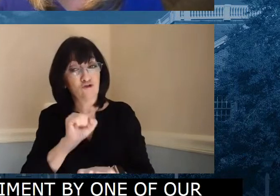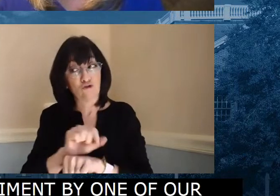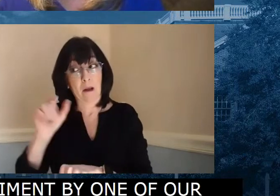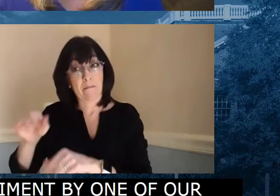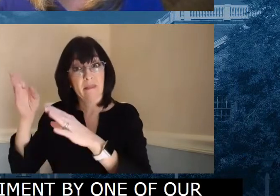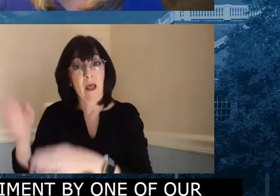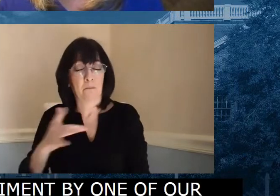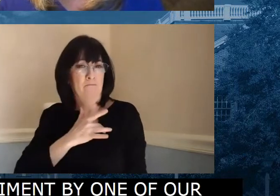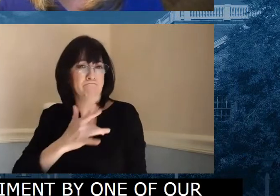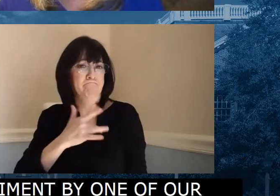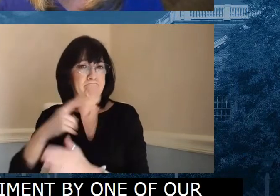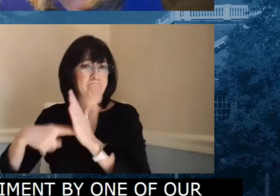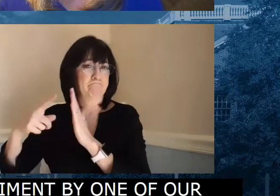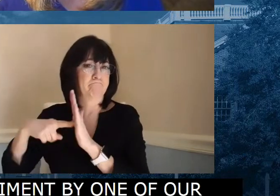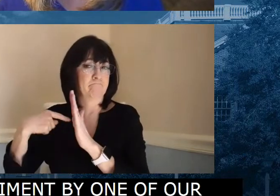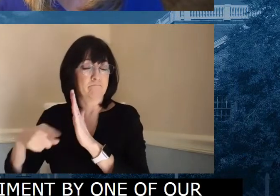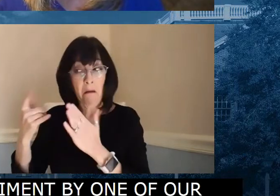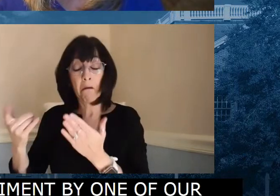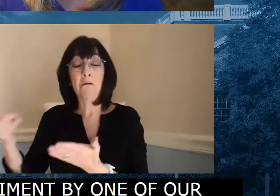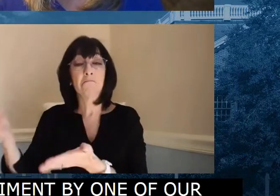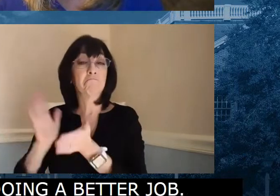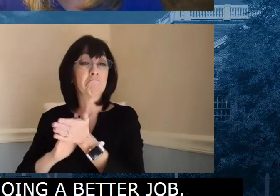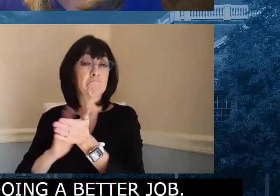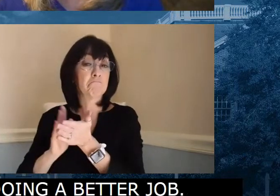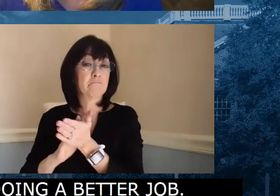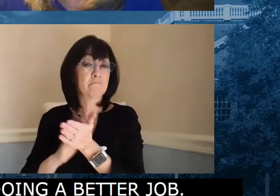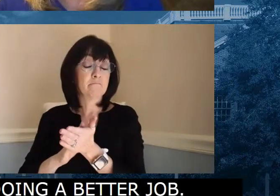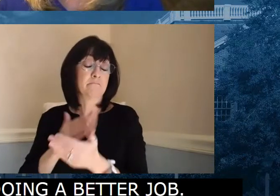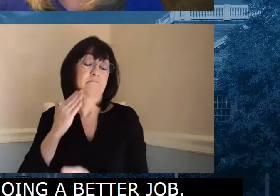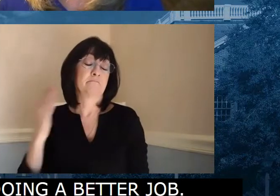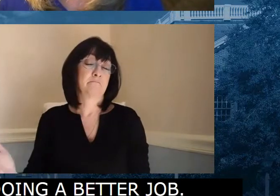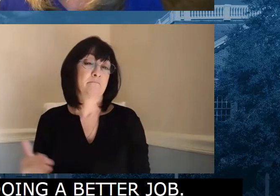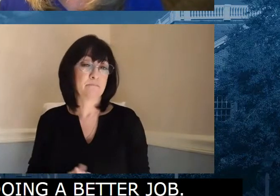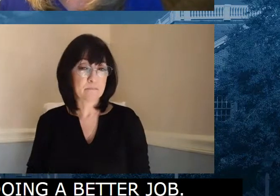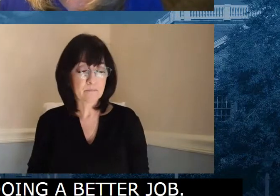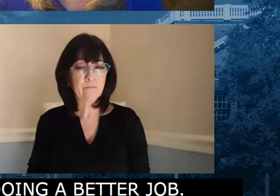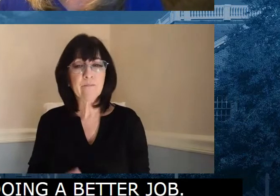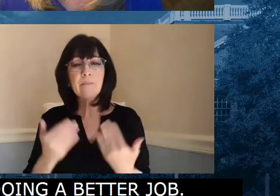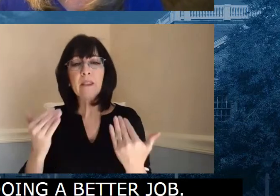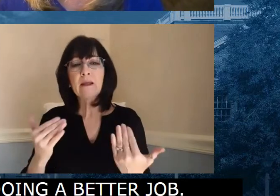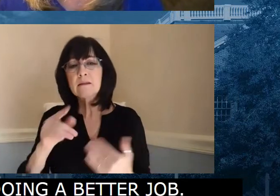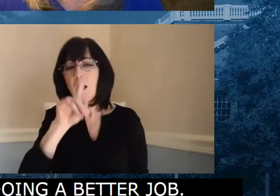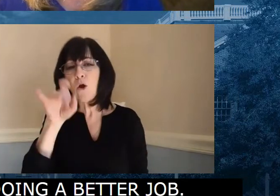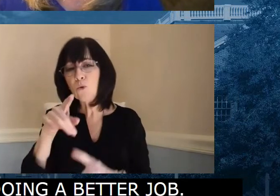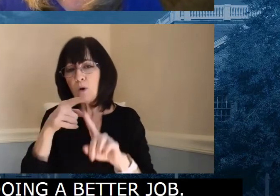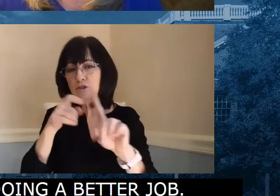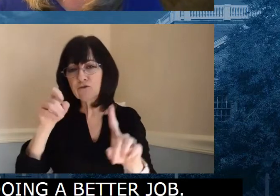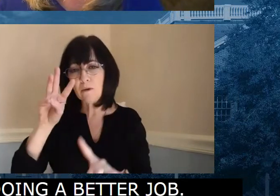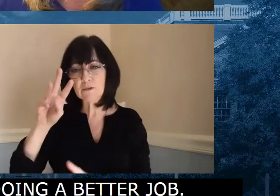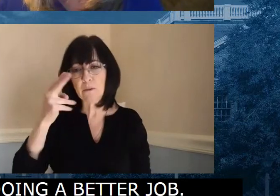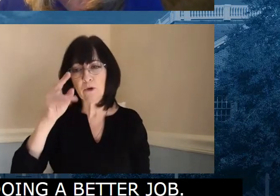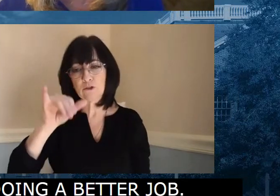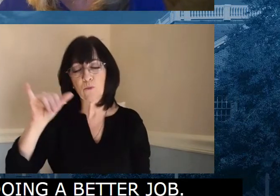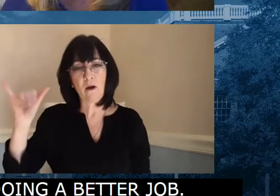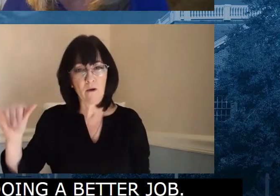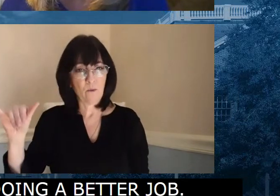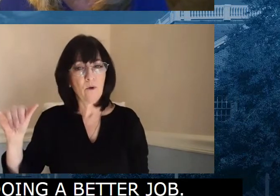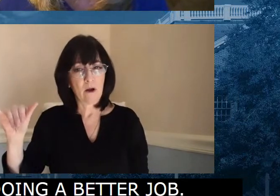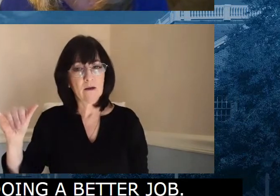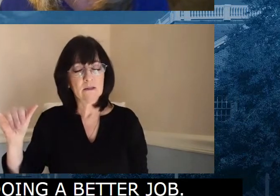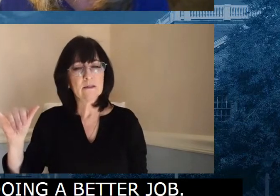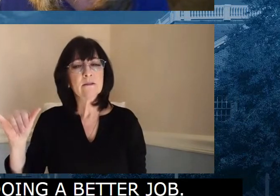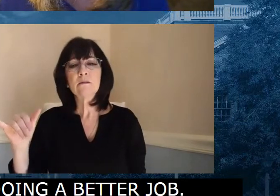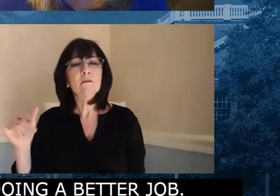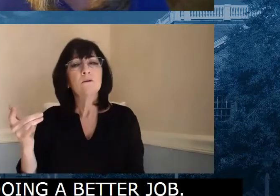All right, this is the last question. It's from Chris Barish at WHYY. What is the state doing to prepare for the potential unrest or